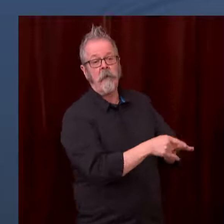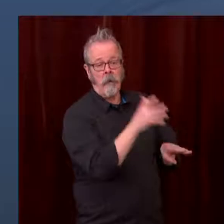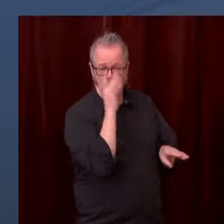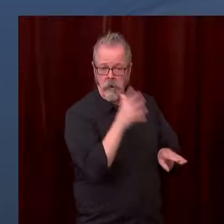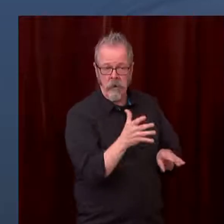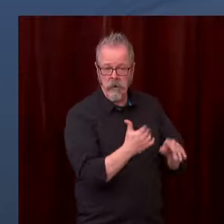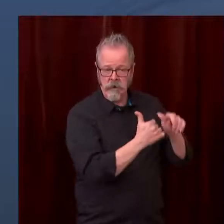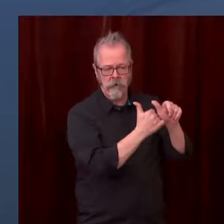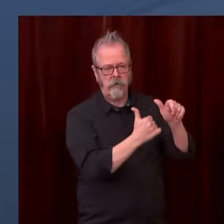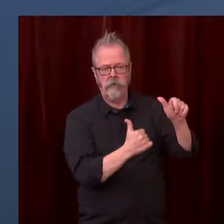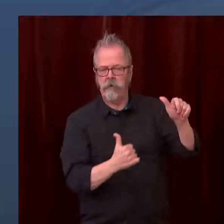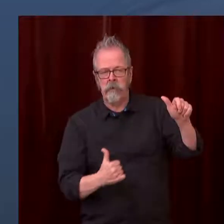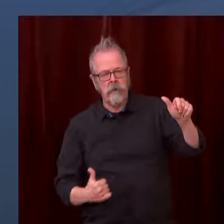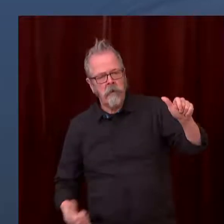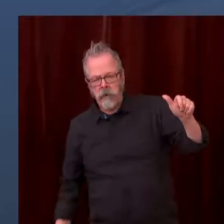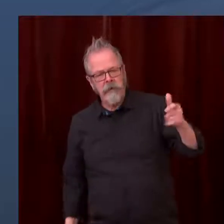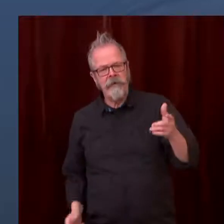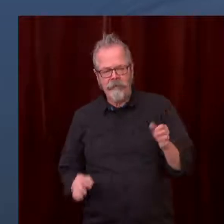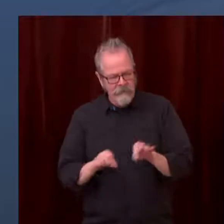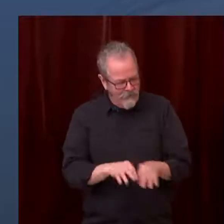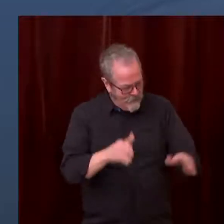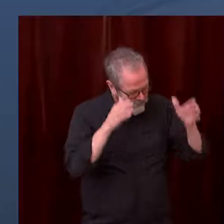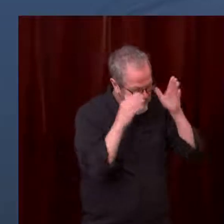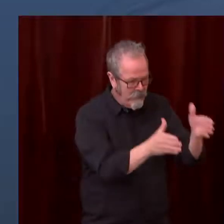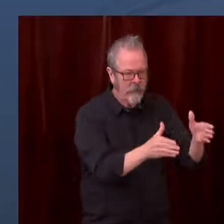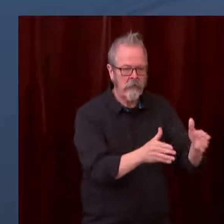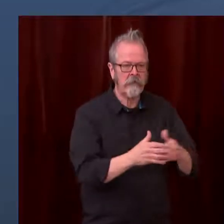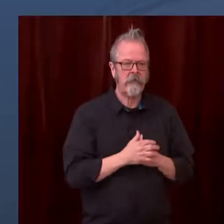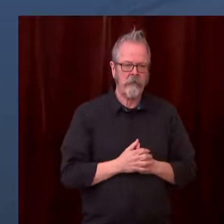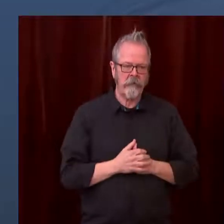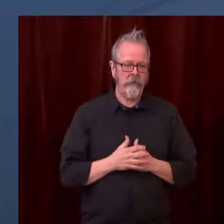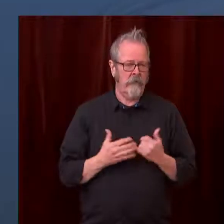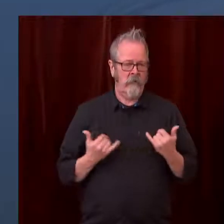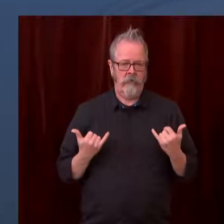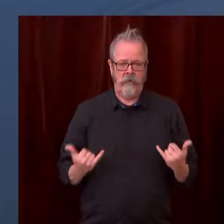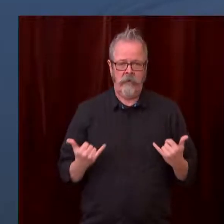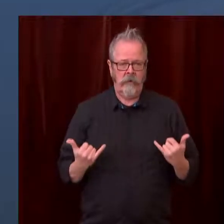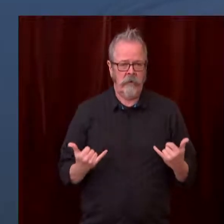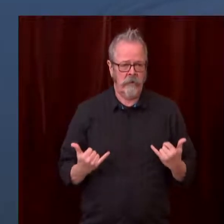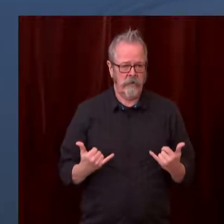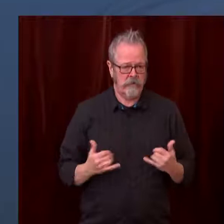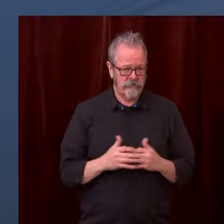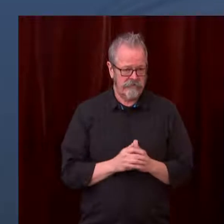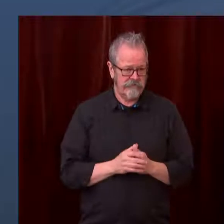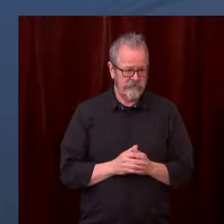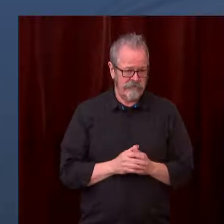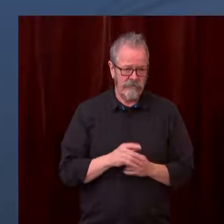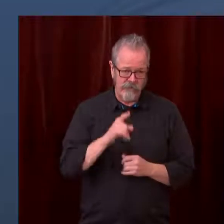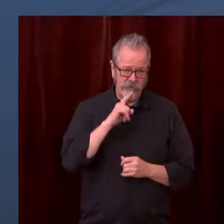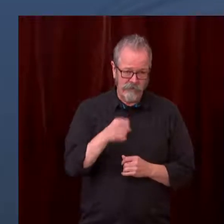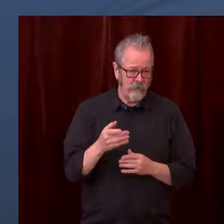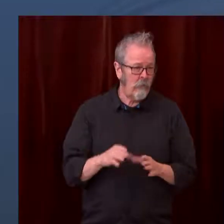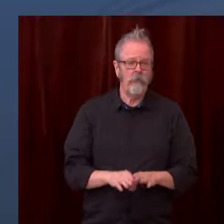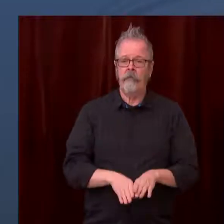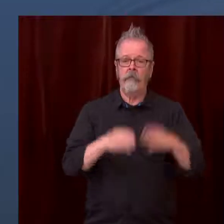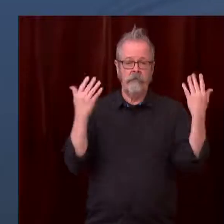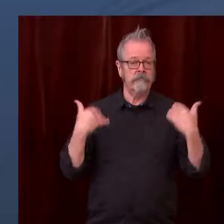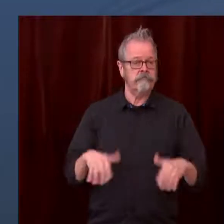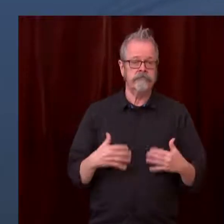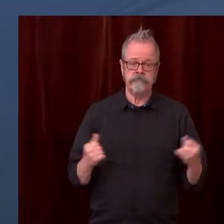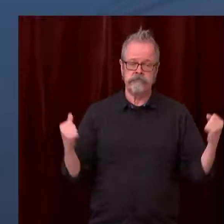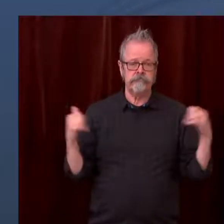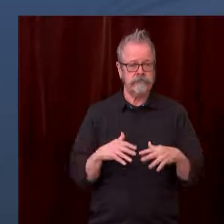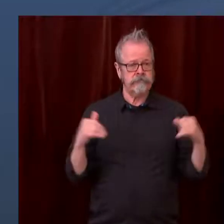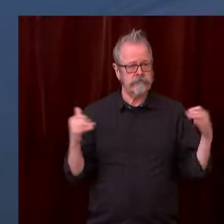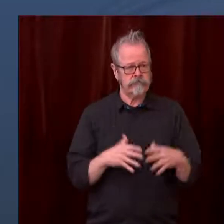have on our children and their futures going forward. But I'm really happy, Governor, that we look like vaccination is on the horizon.